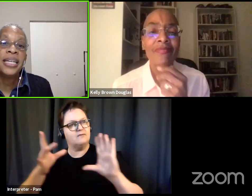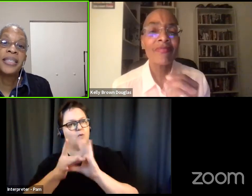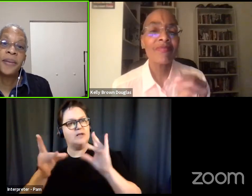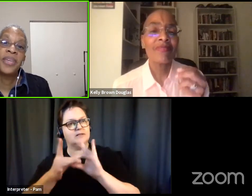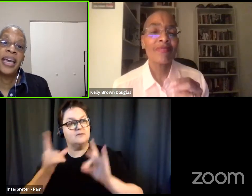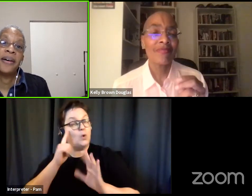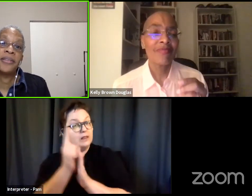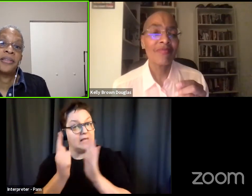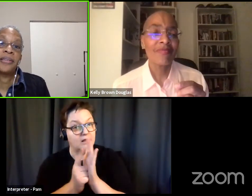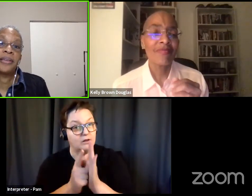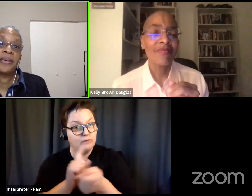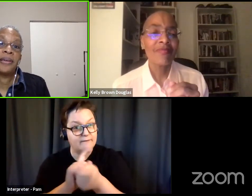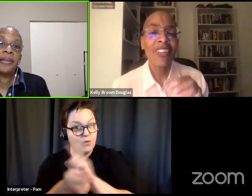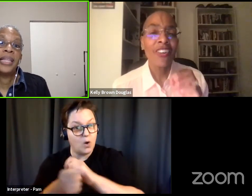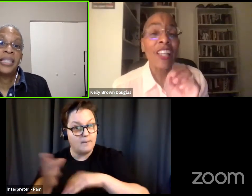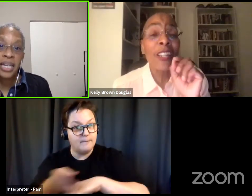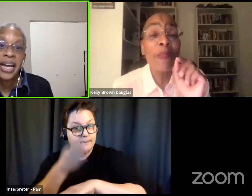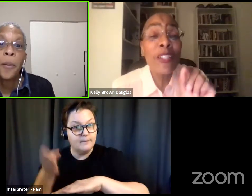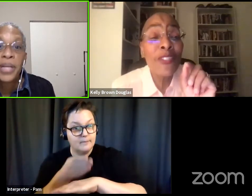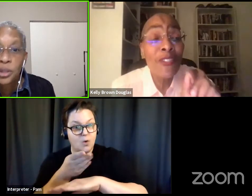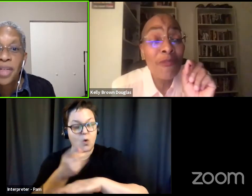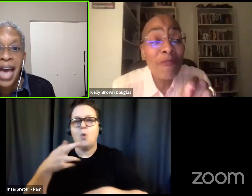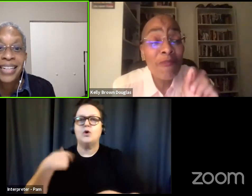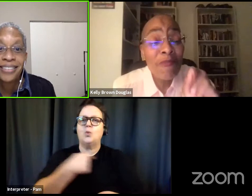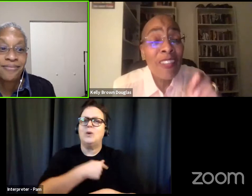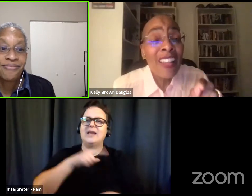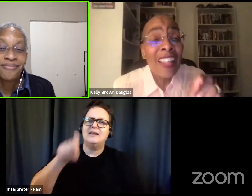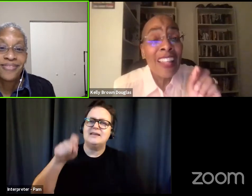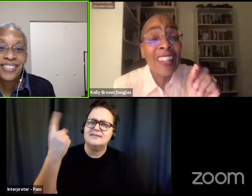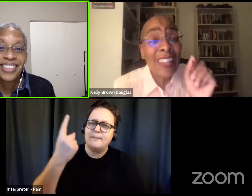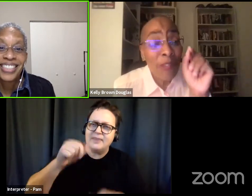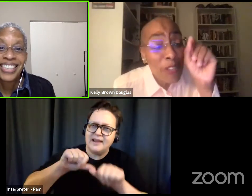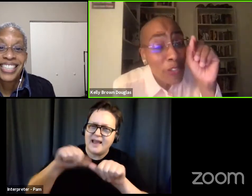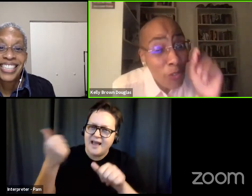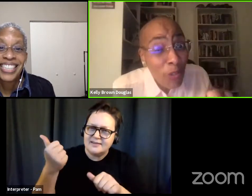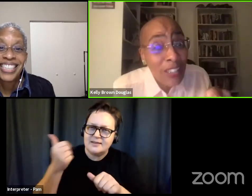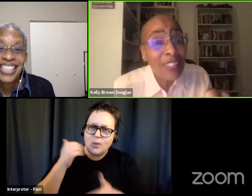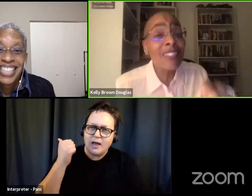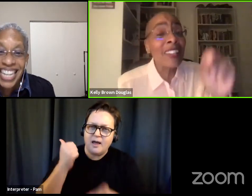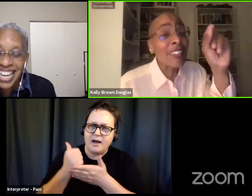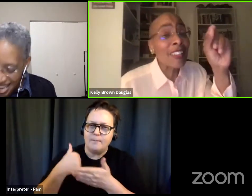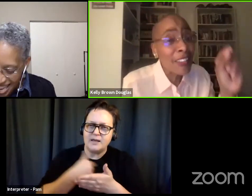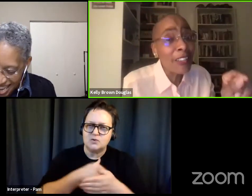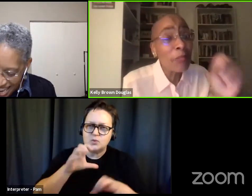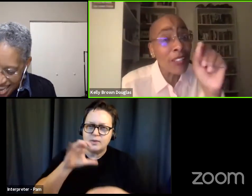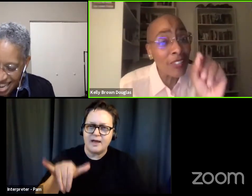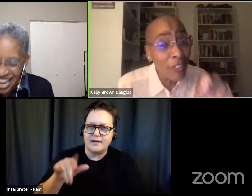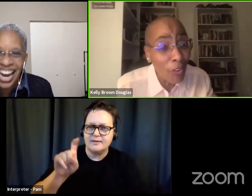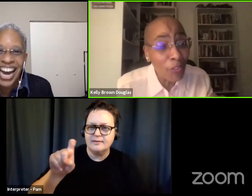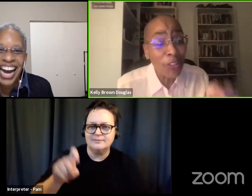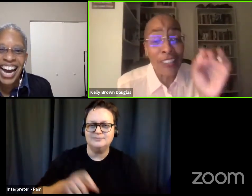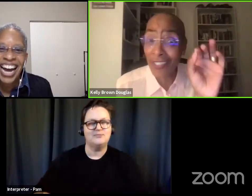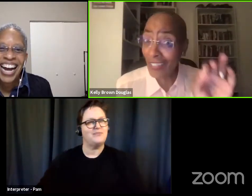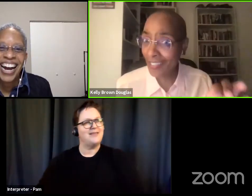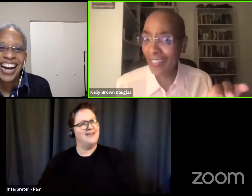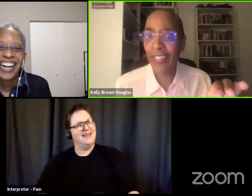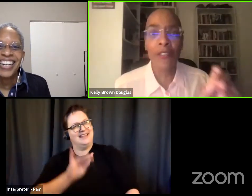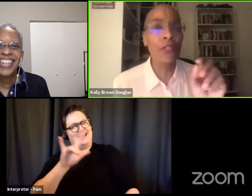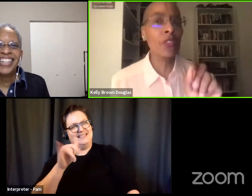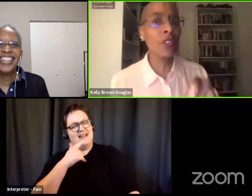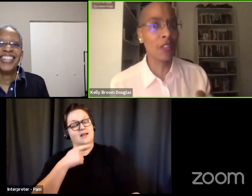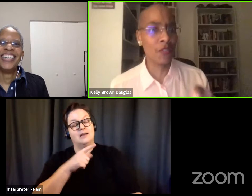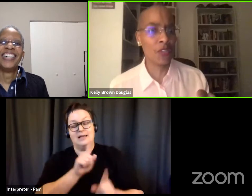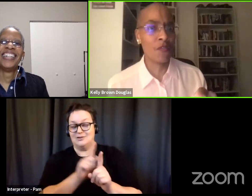we need something else that's gonna help us do that? Let me just quickly say this, and then, because this also connects to this